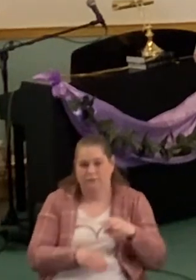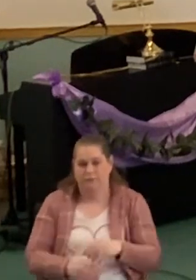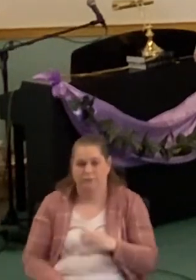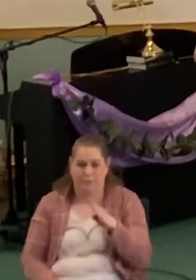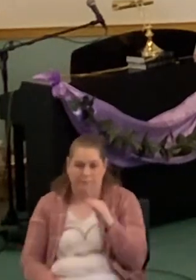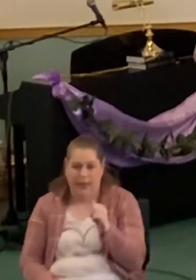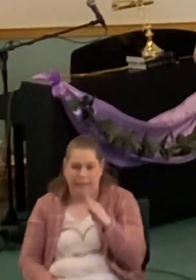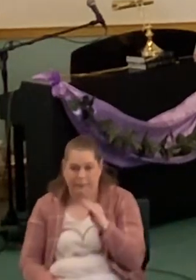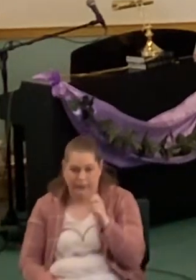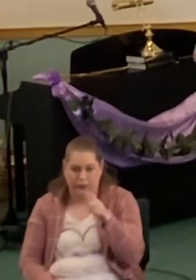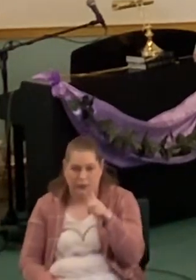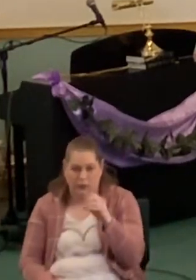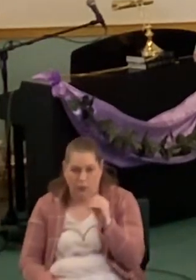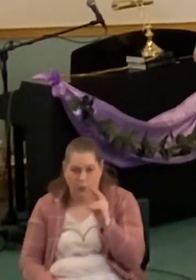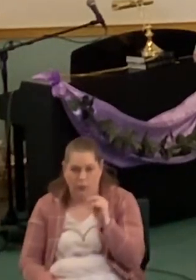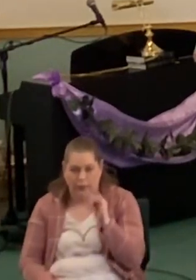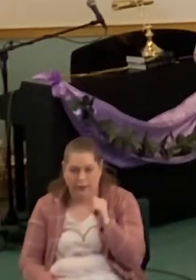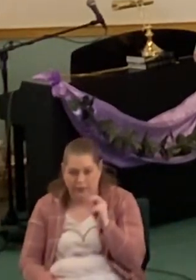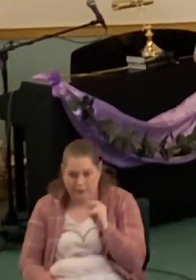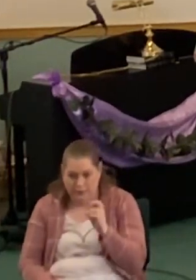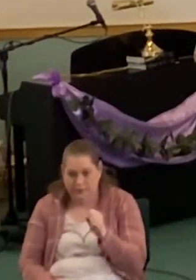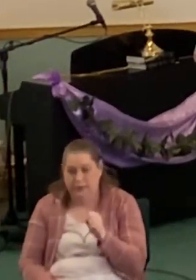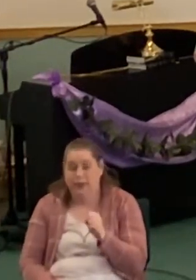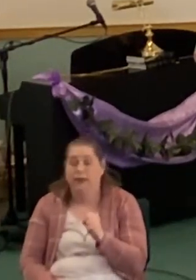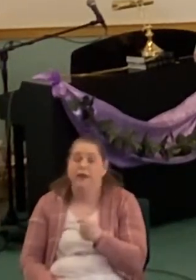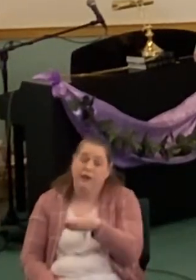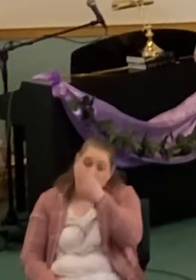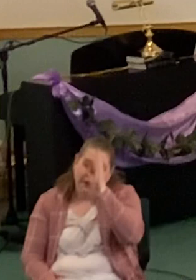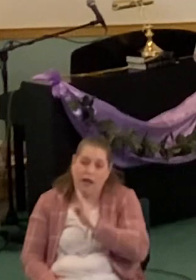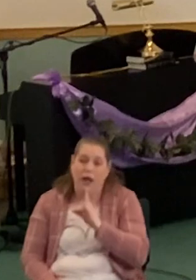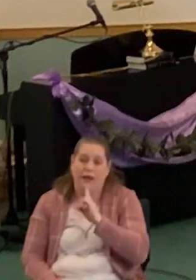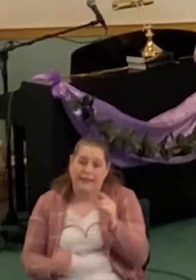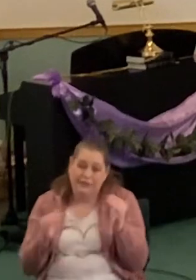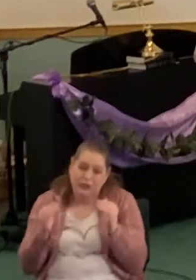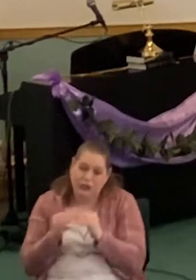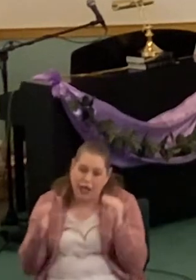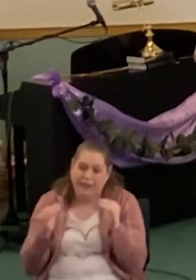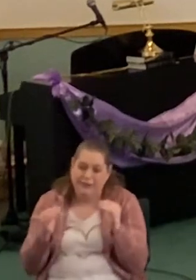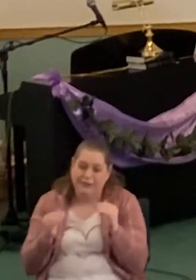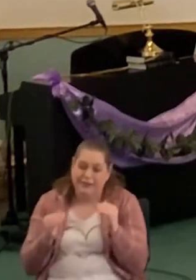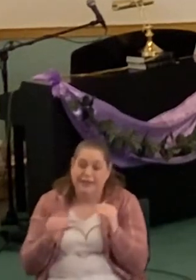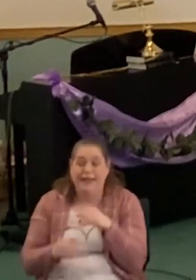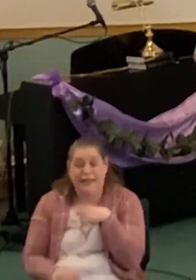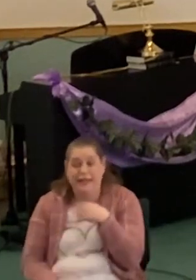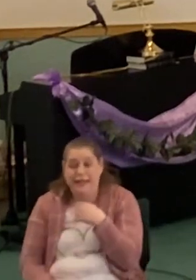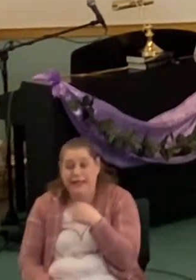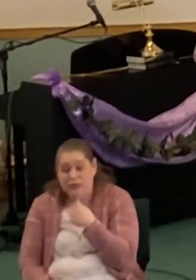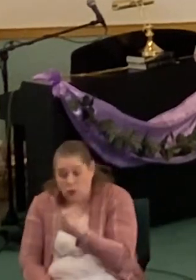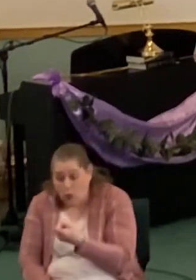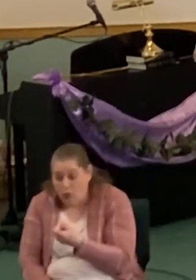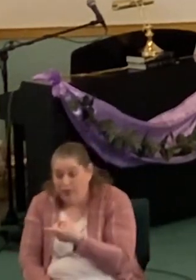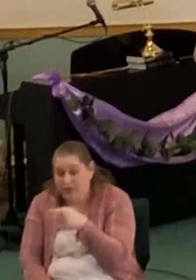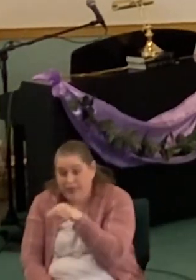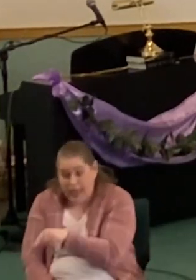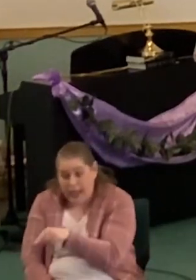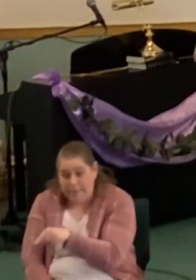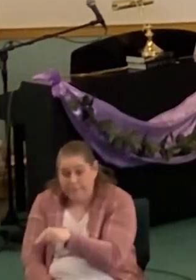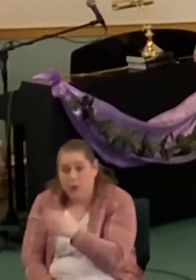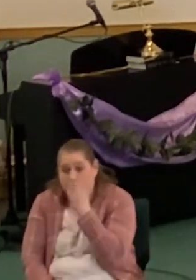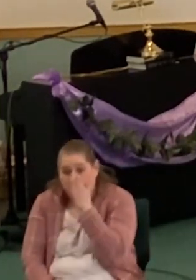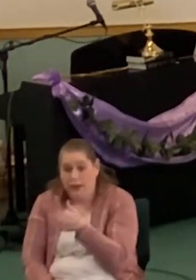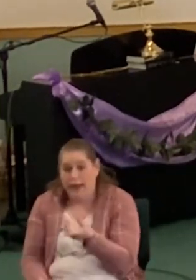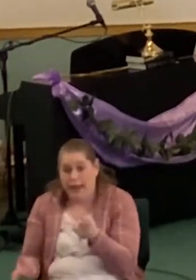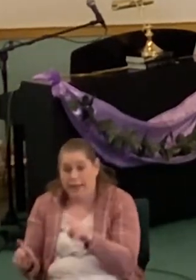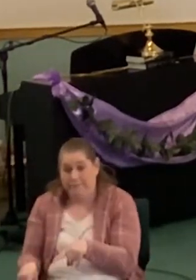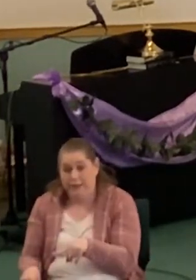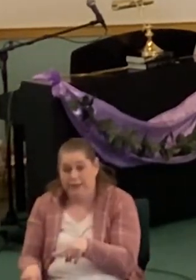with them. God is just to do what he's doing because he told them it would happen. God is just